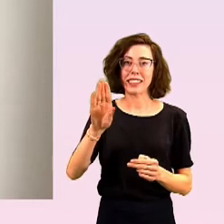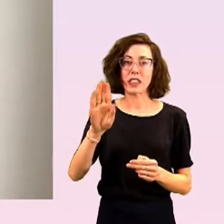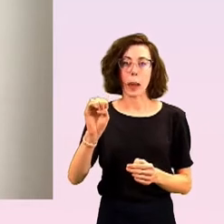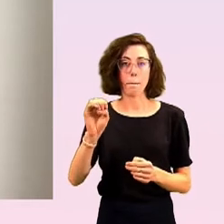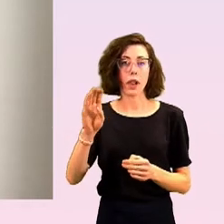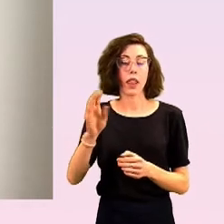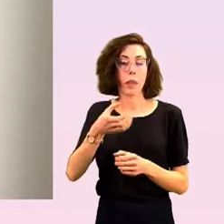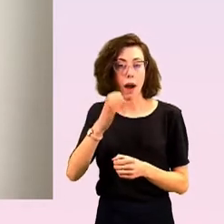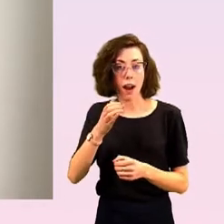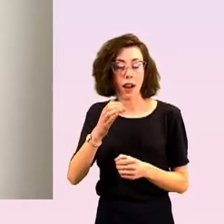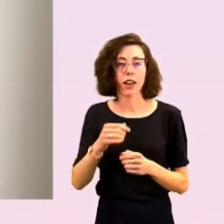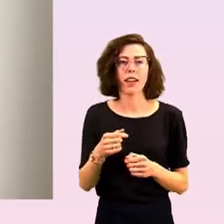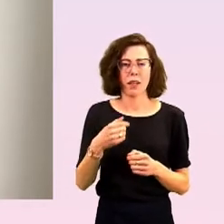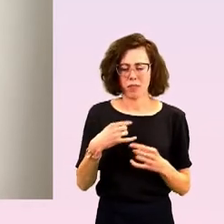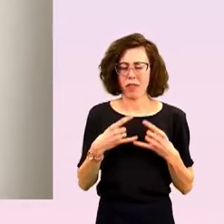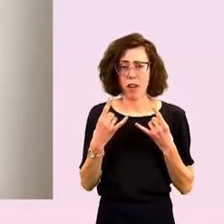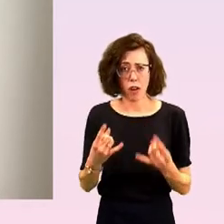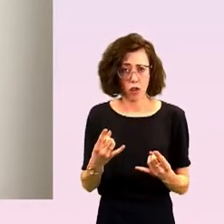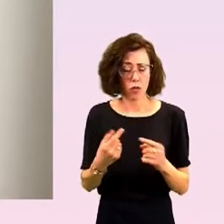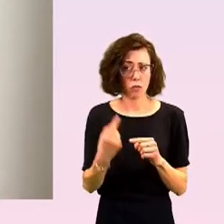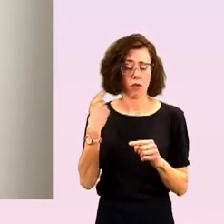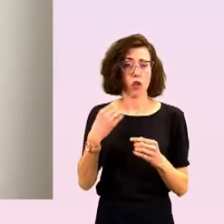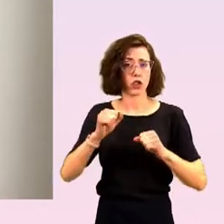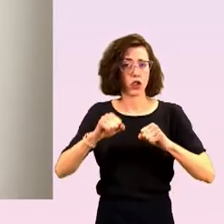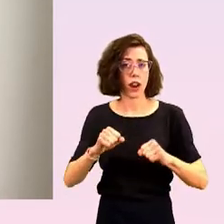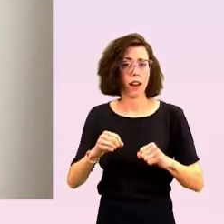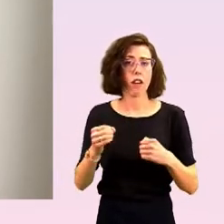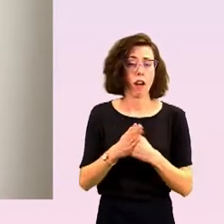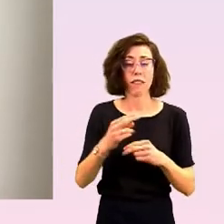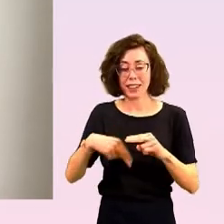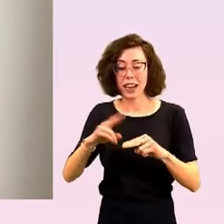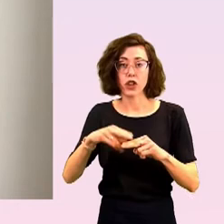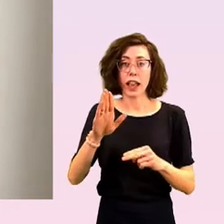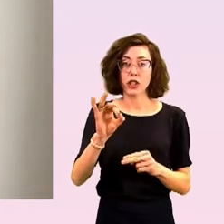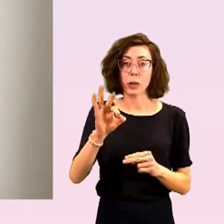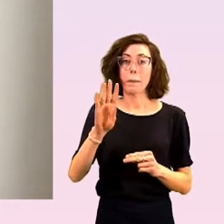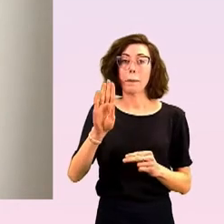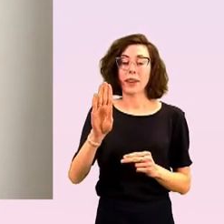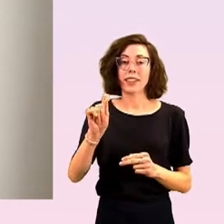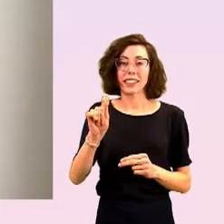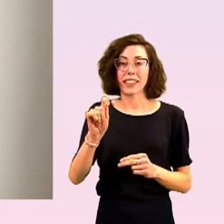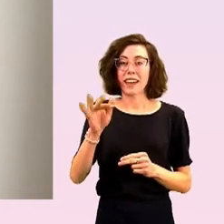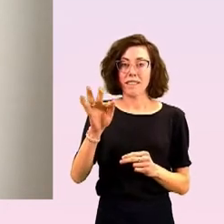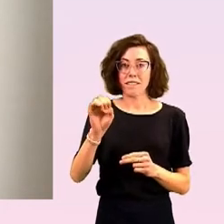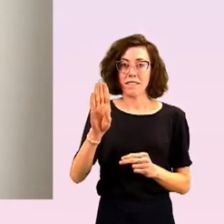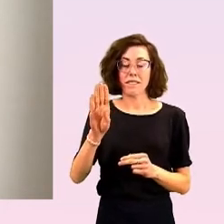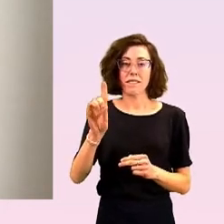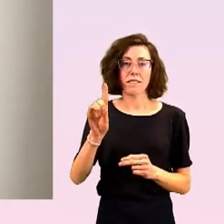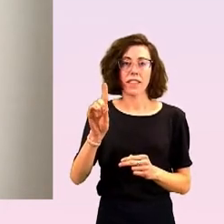and also had the honour of being one-time chair of the National LGBT Federation, we call it NXF for